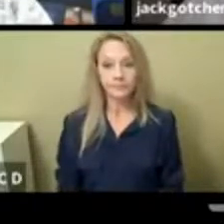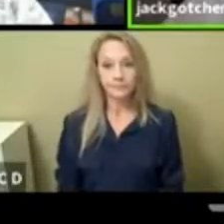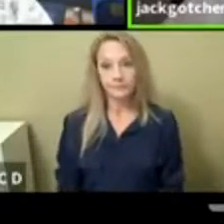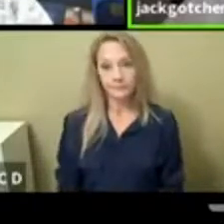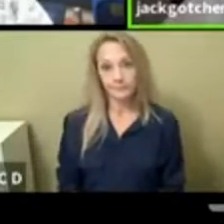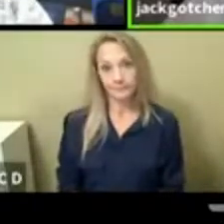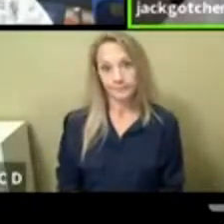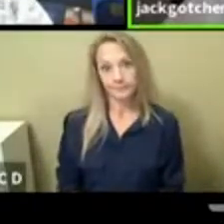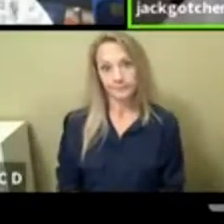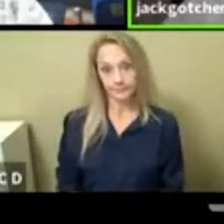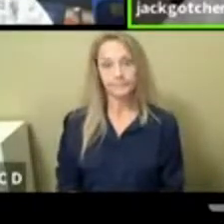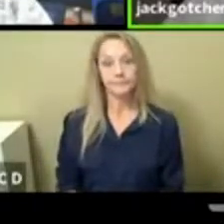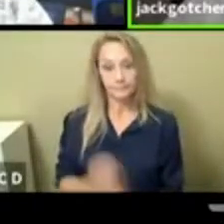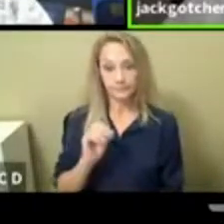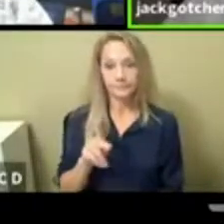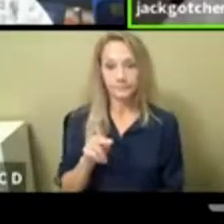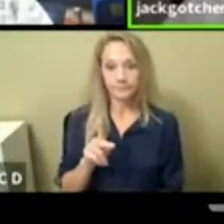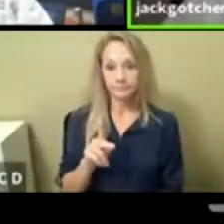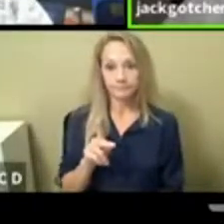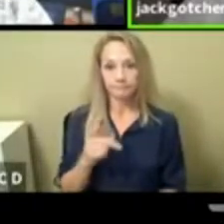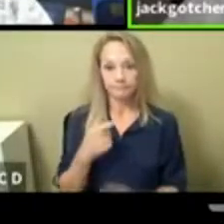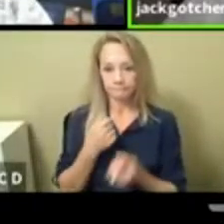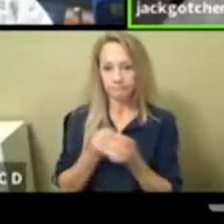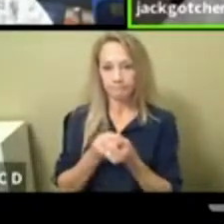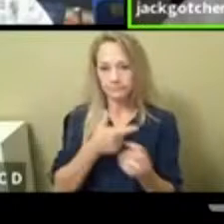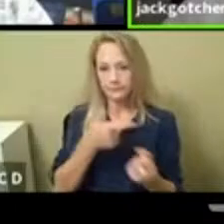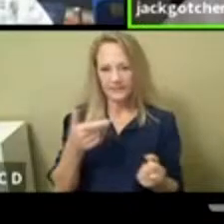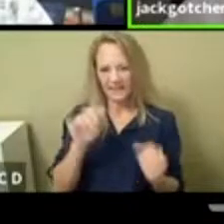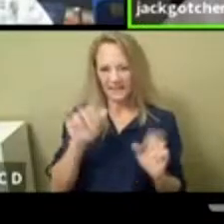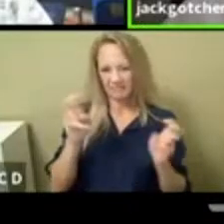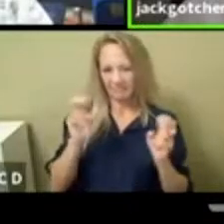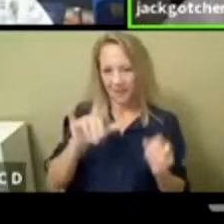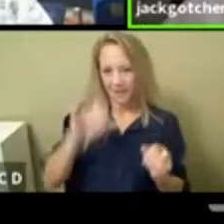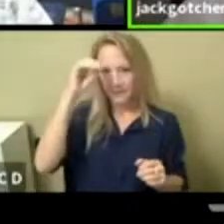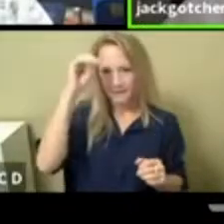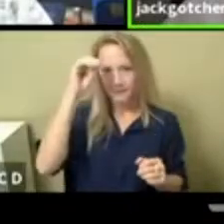I certainly second that opinion, Ms. Roma. Thank you.